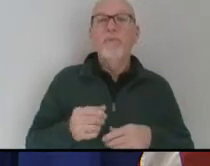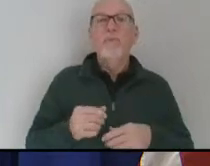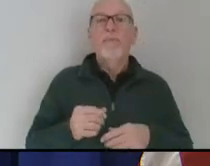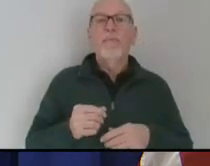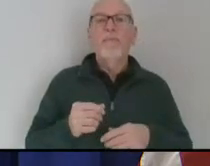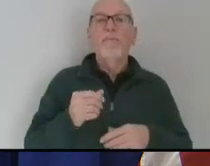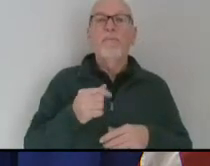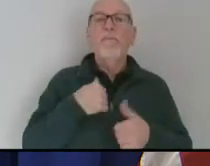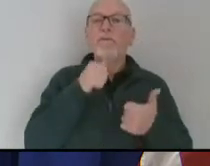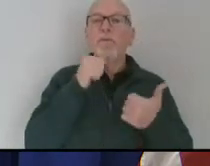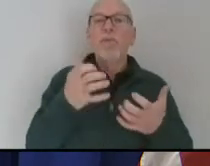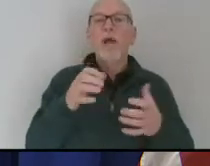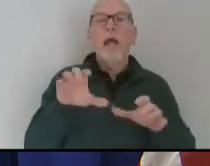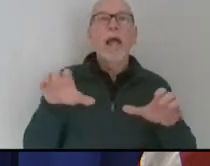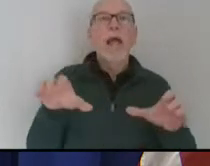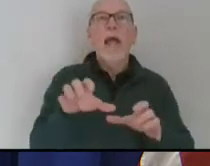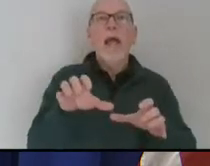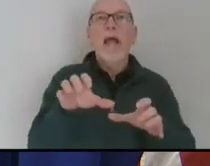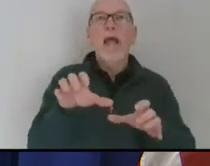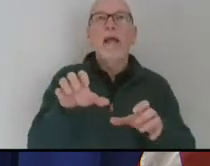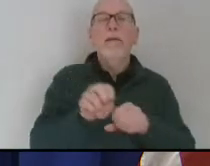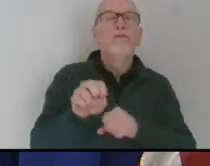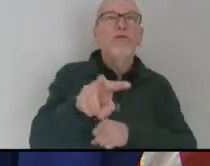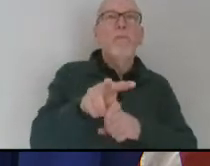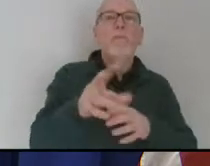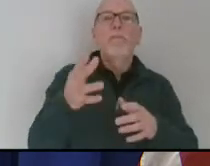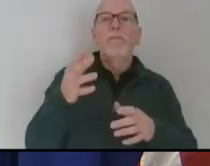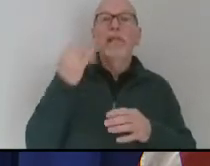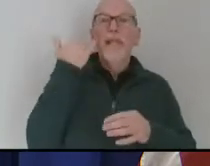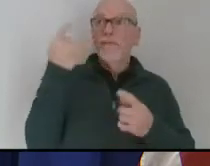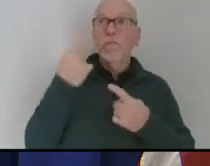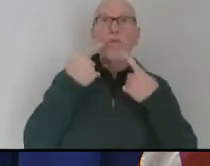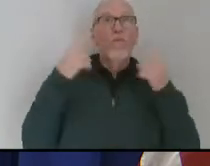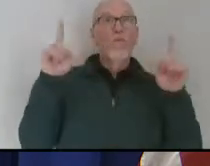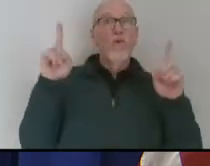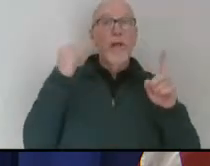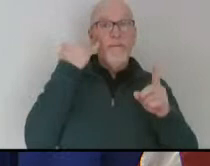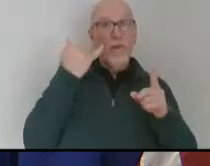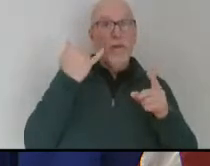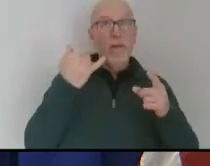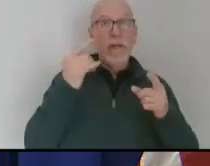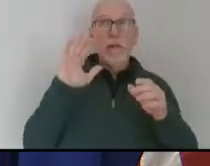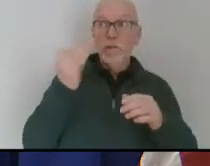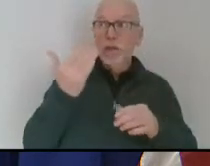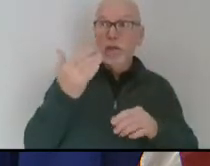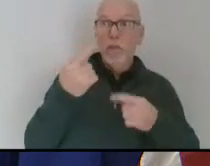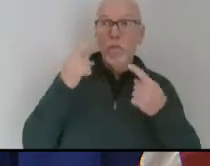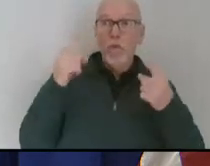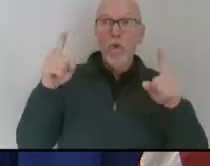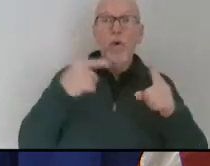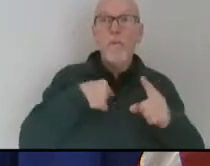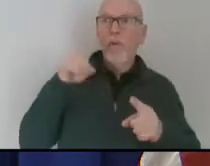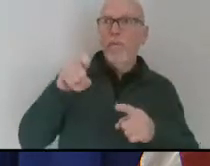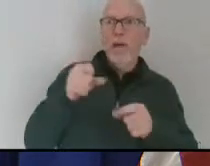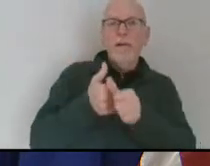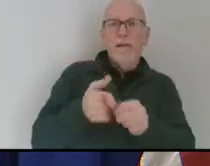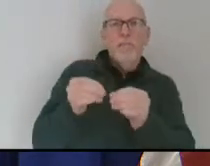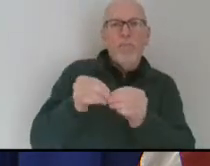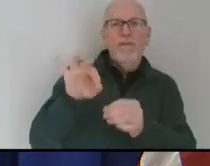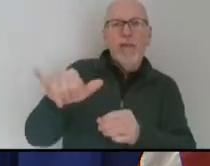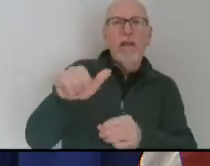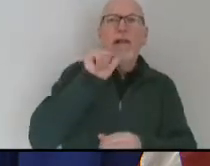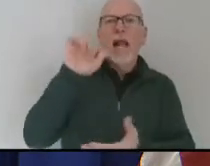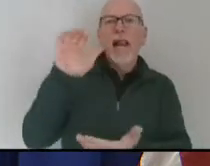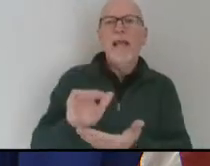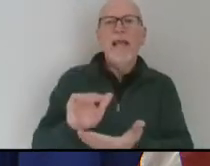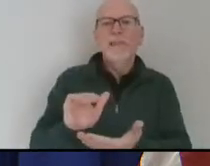act prematurely. When something's working, when it's moving in the right direction, we need to do more of that, not less of